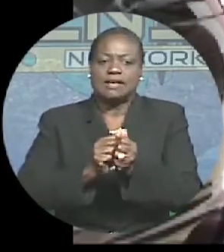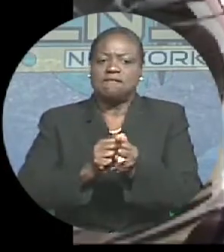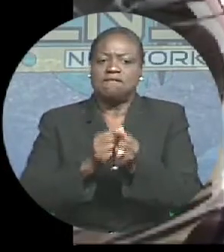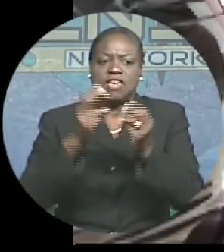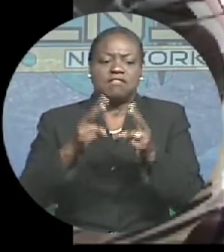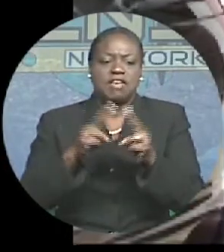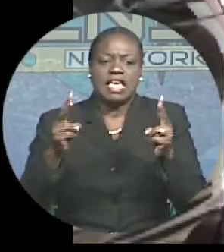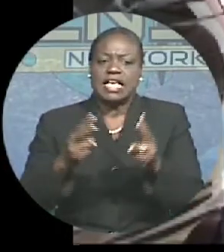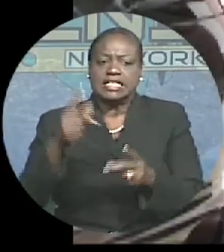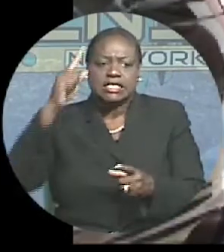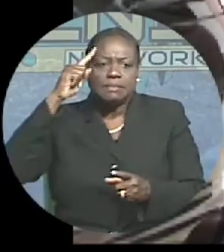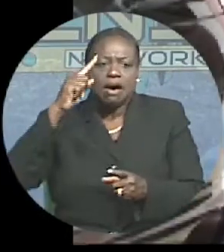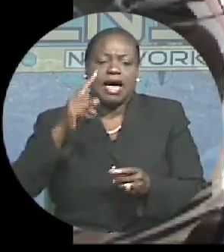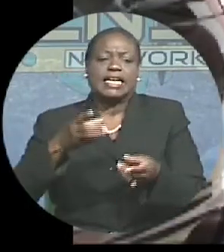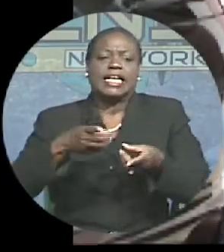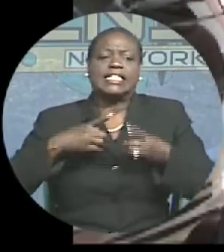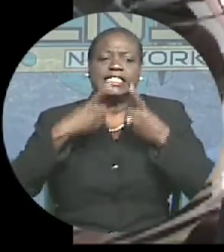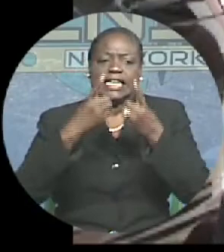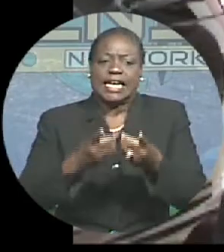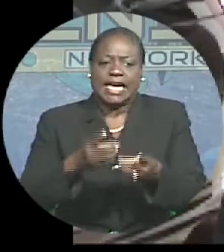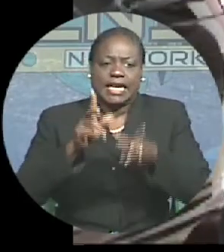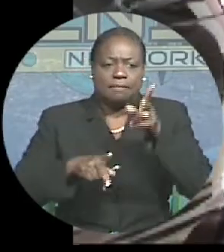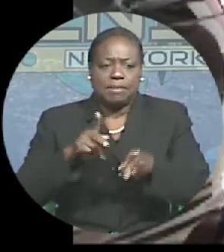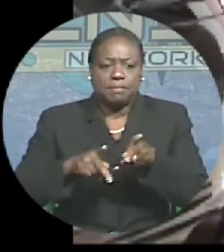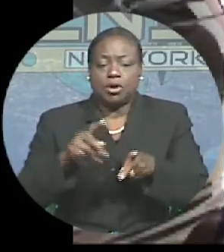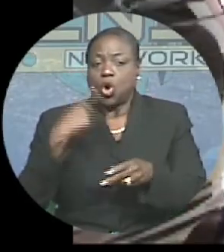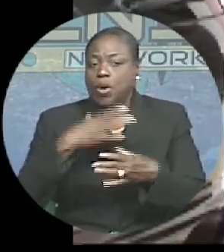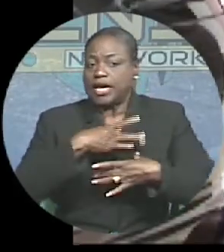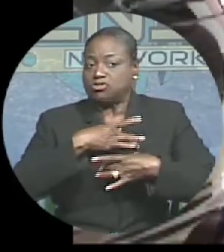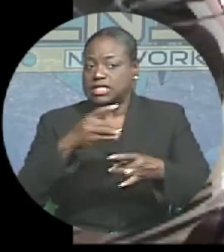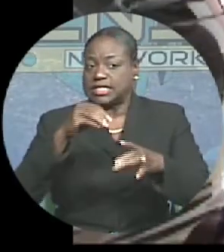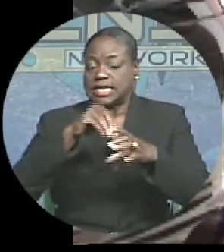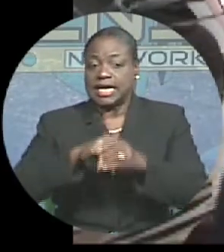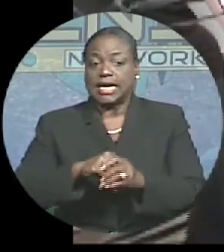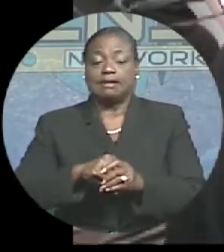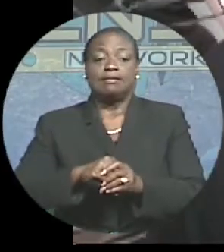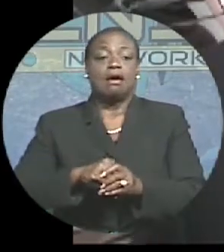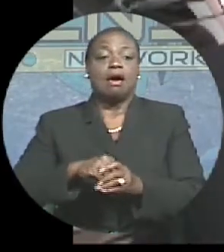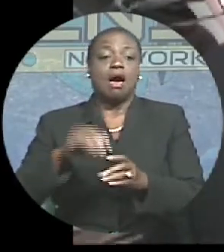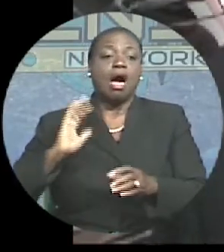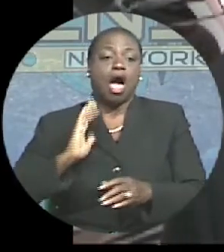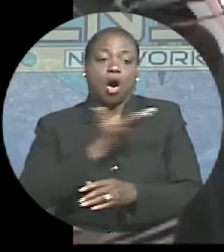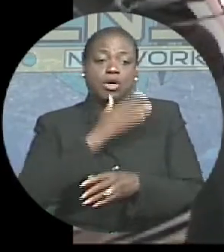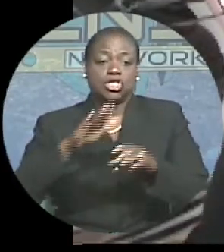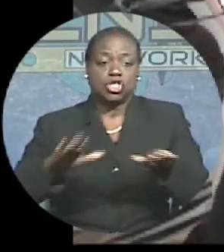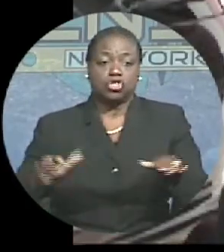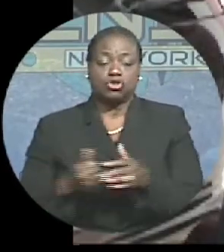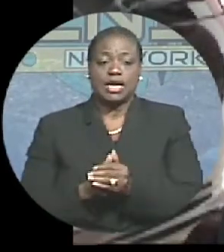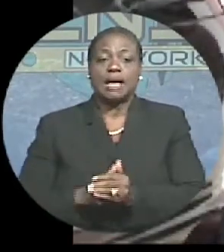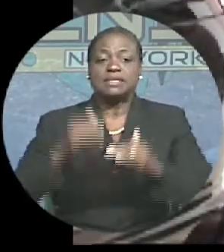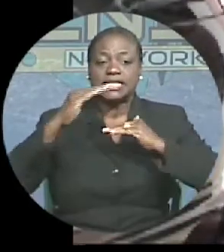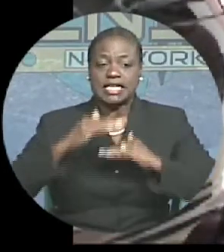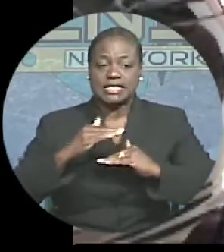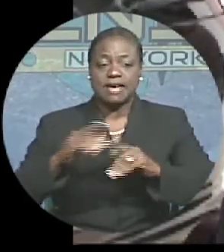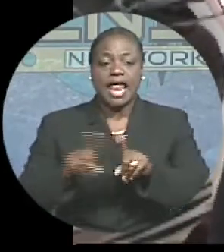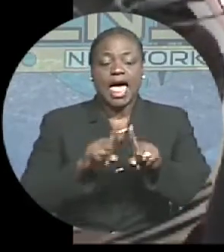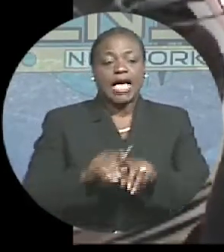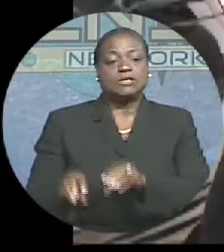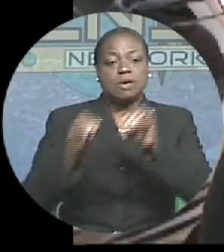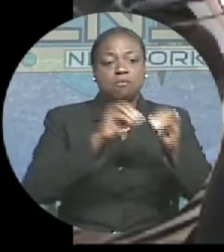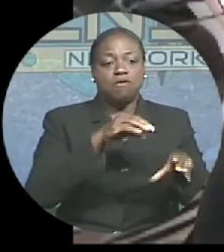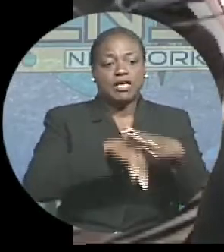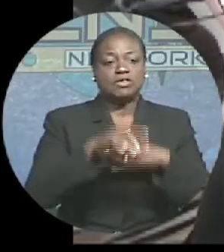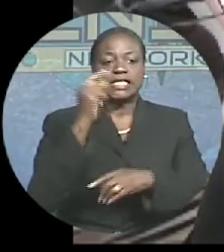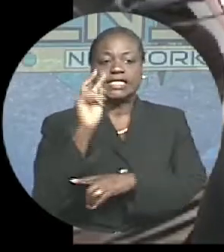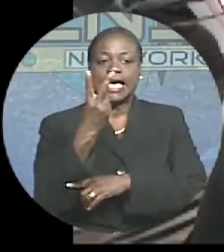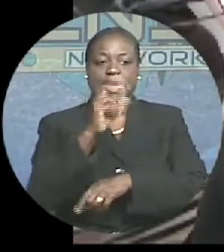smart, dedicated people who are interested in the welfare of our kids. And I'm very satisfied as we move into the second year